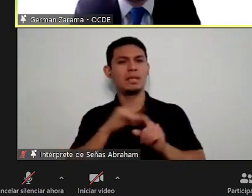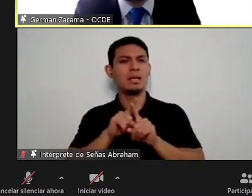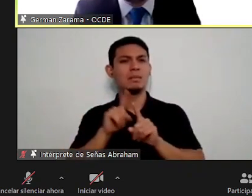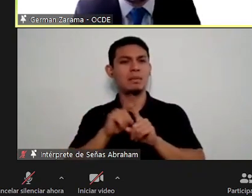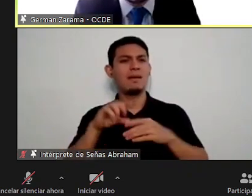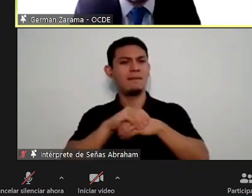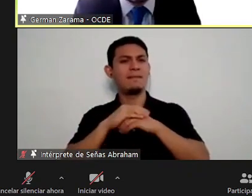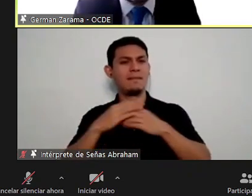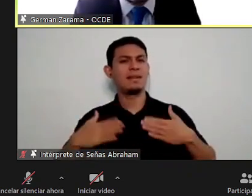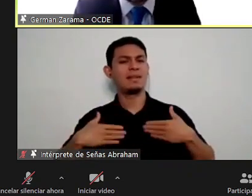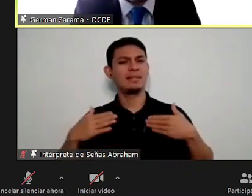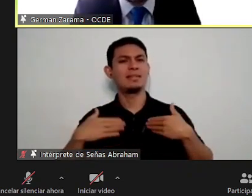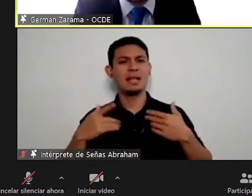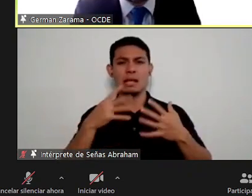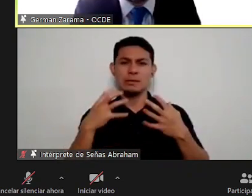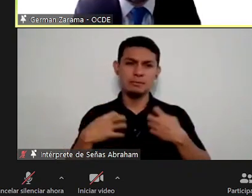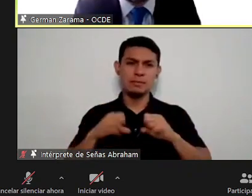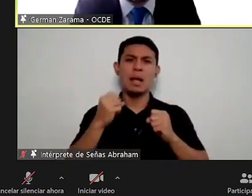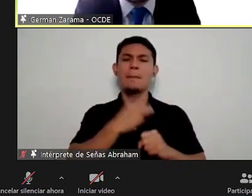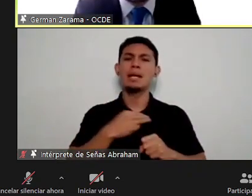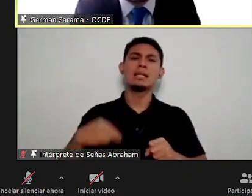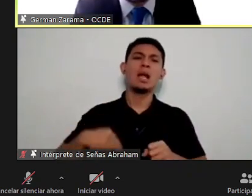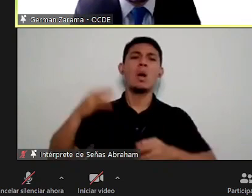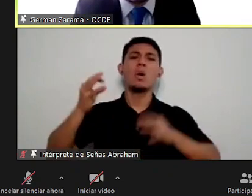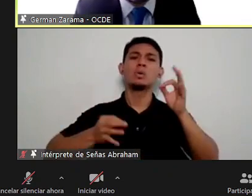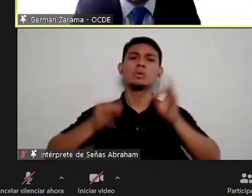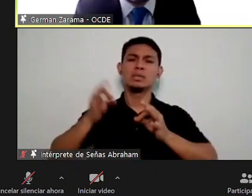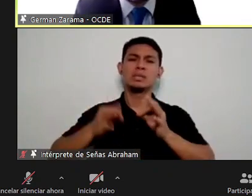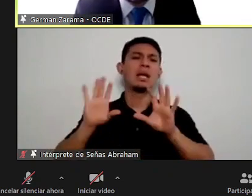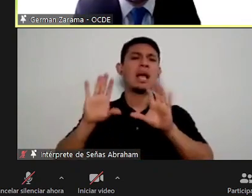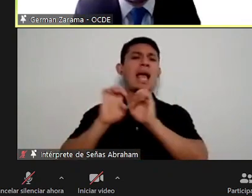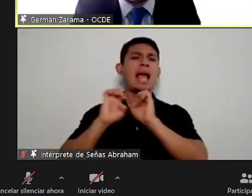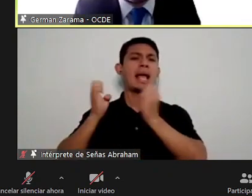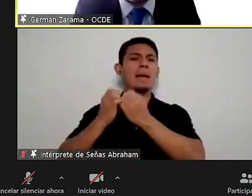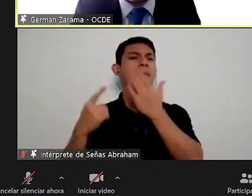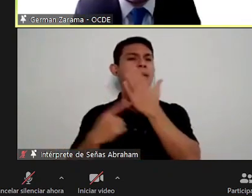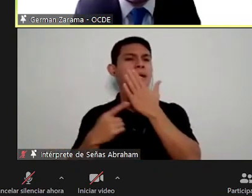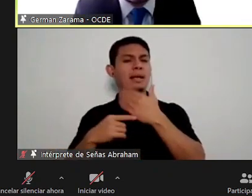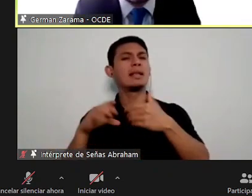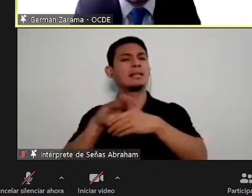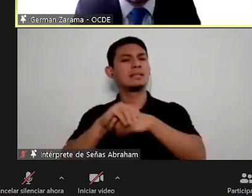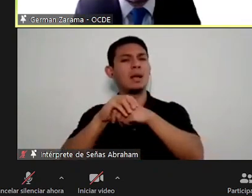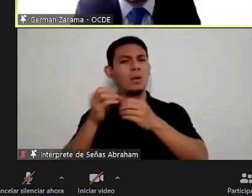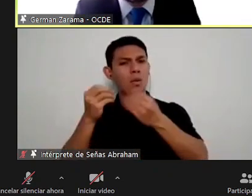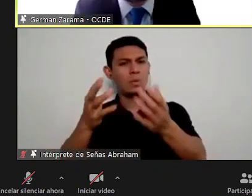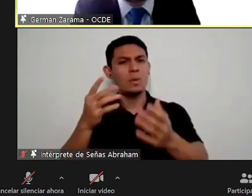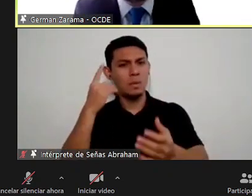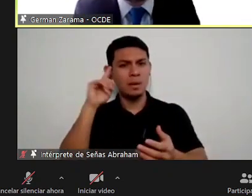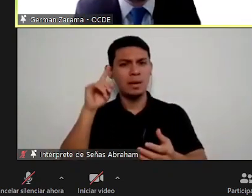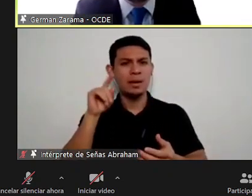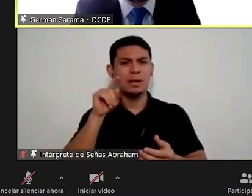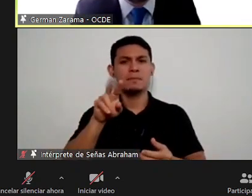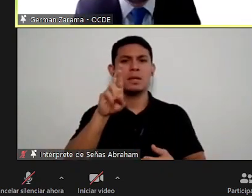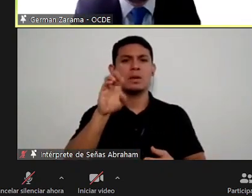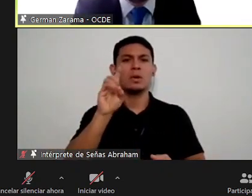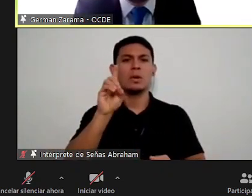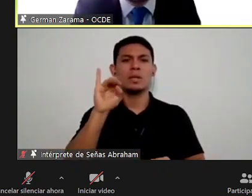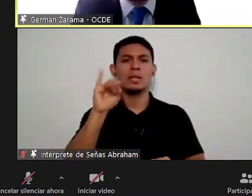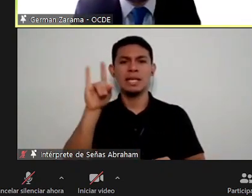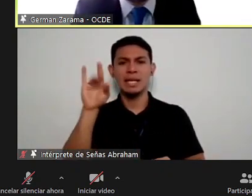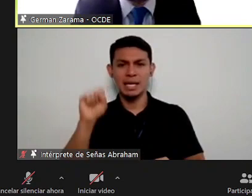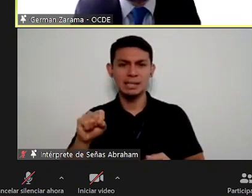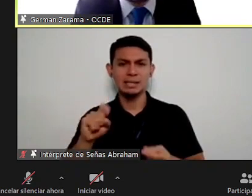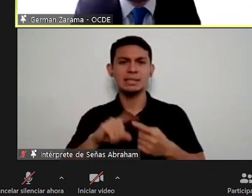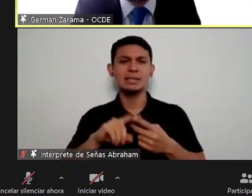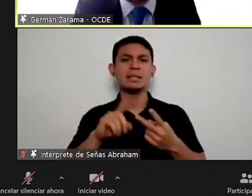implementing this plan and also and the participation of the ministry of justice not only the technical team but the whole team